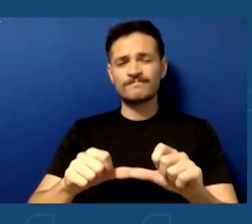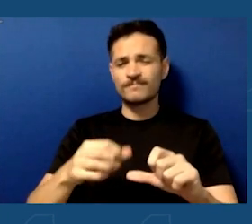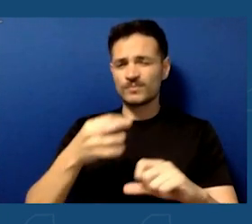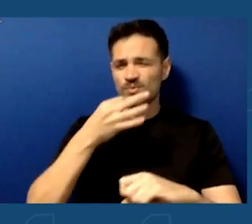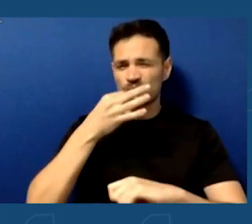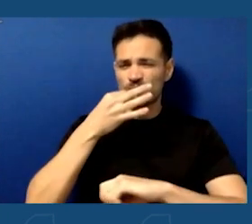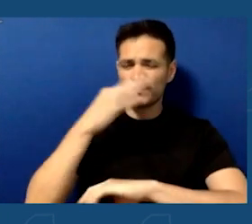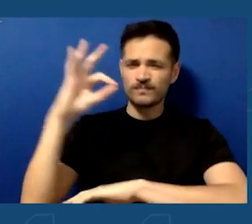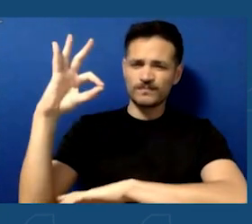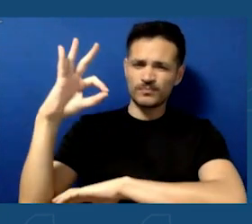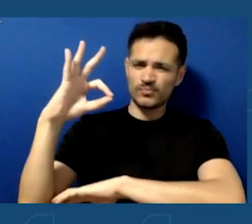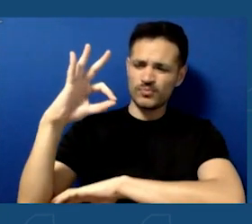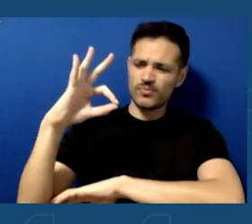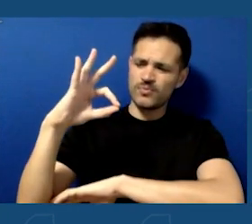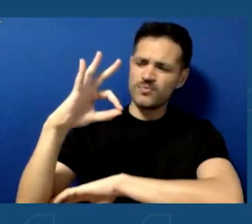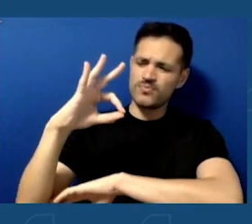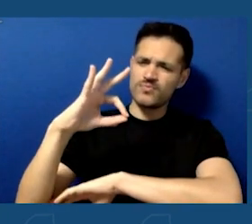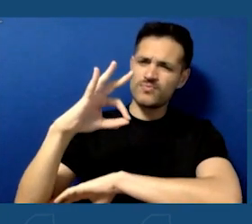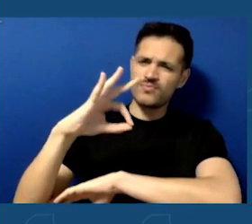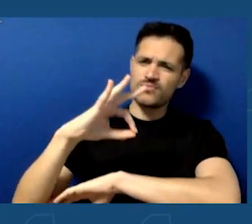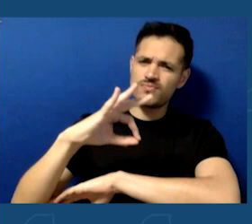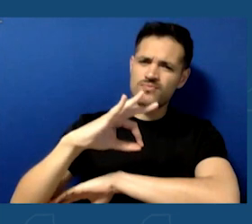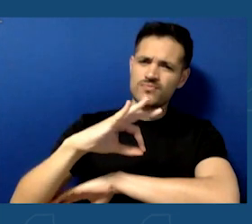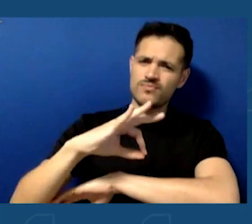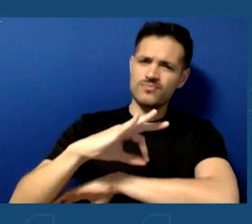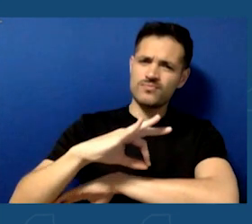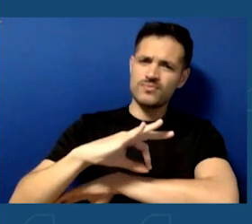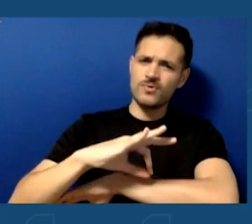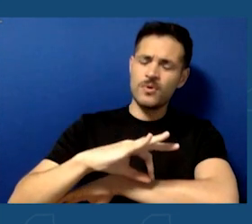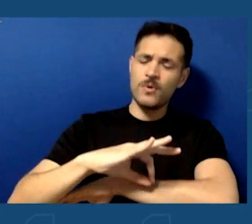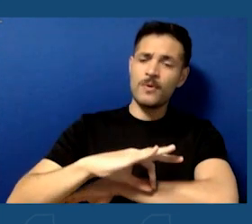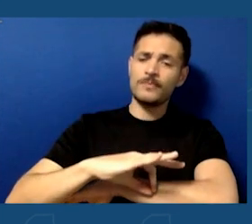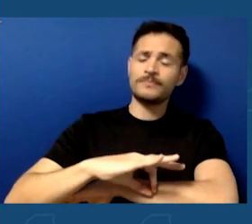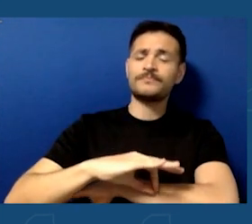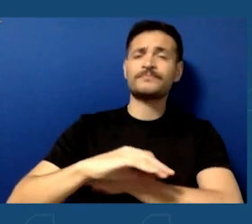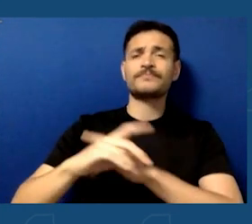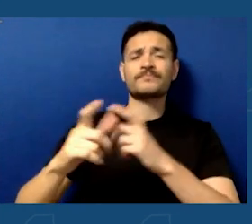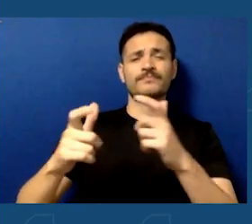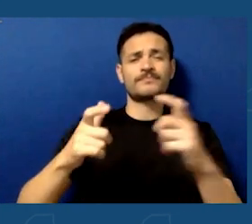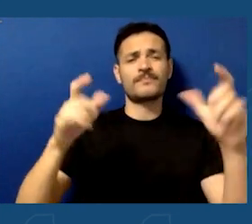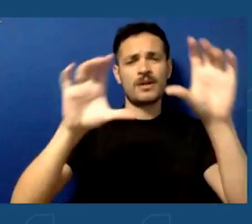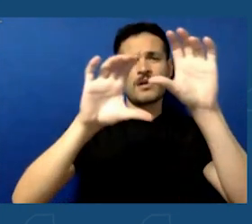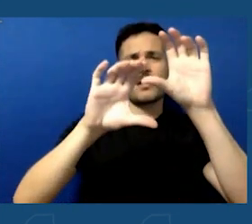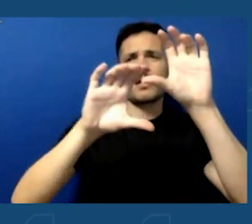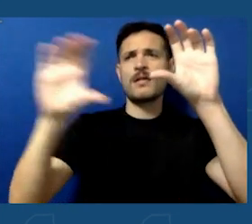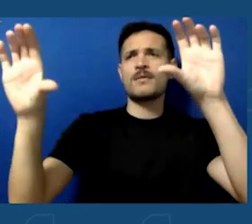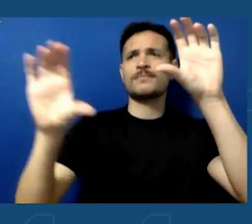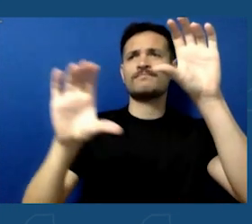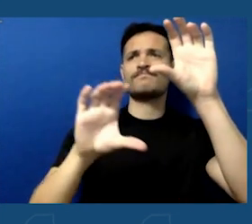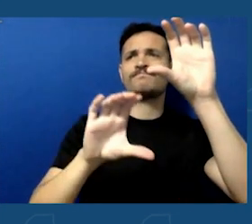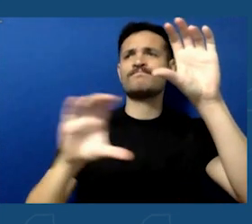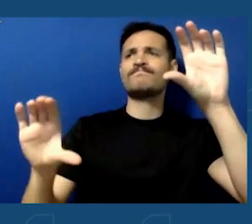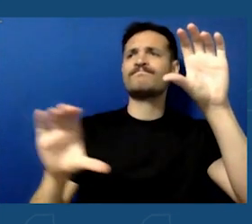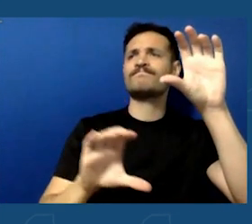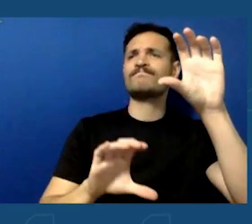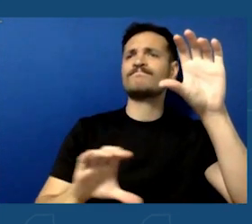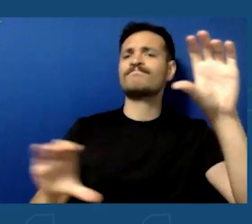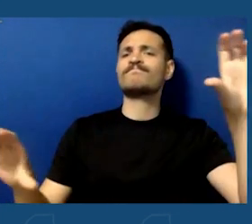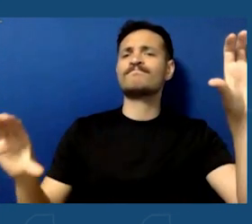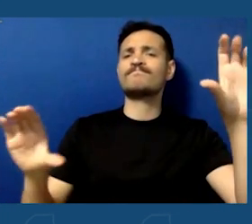twilight's last gleaming, whose broad stripes and